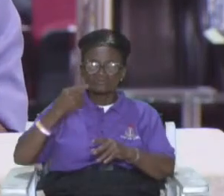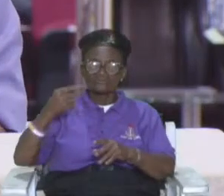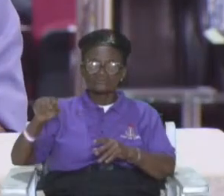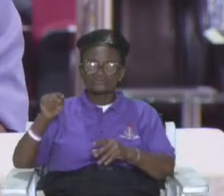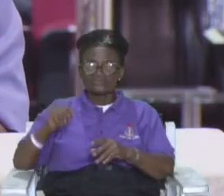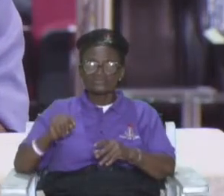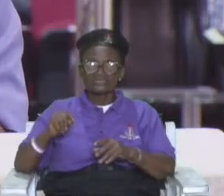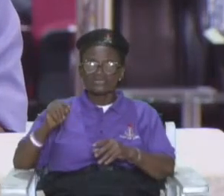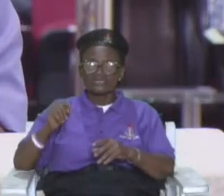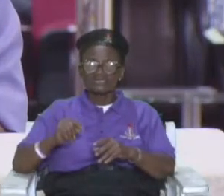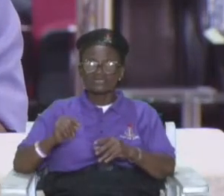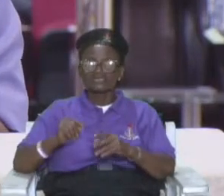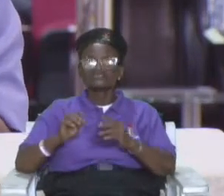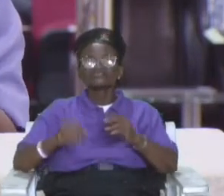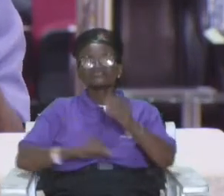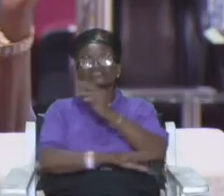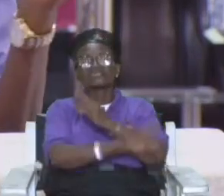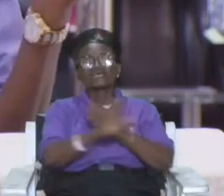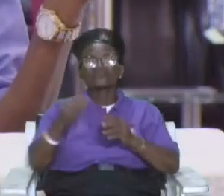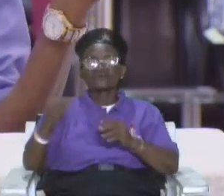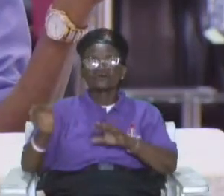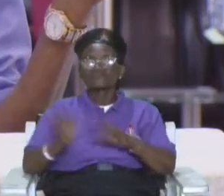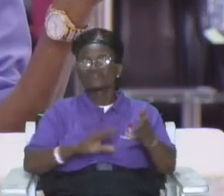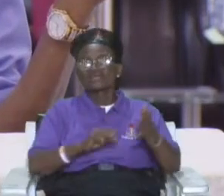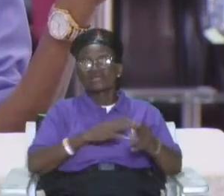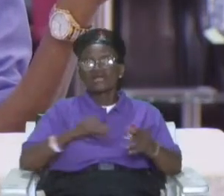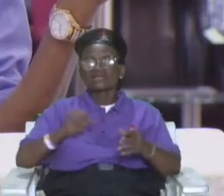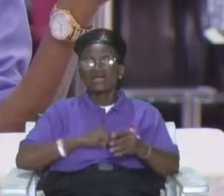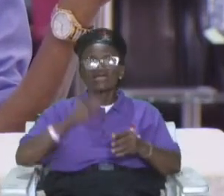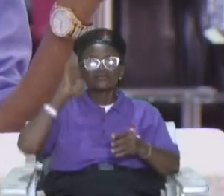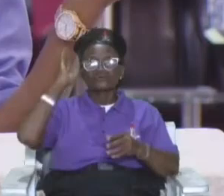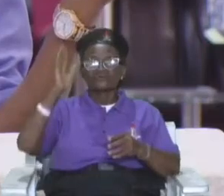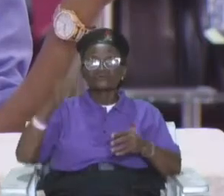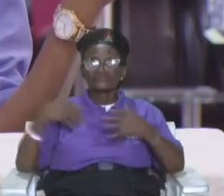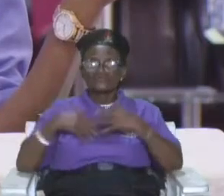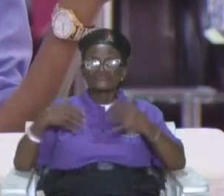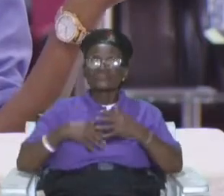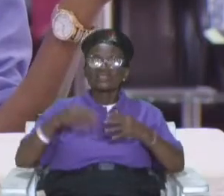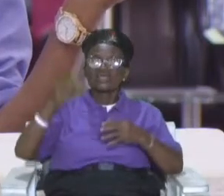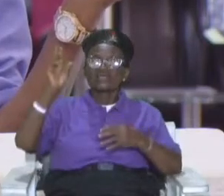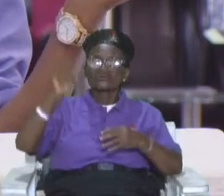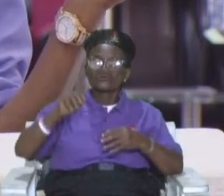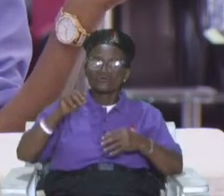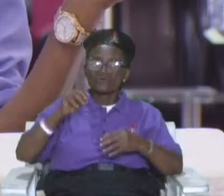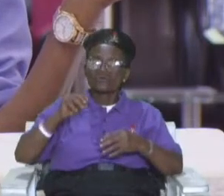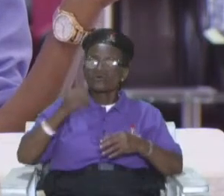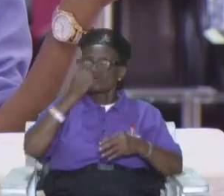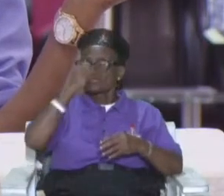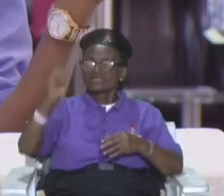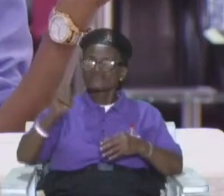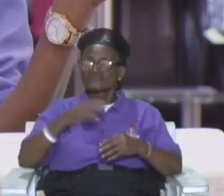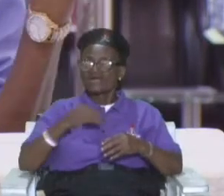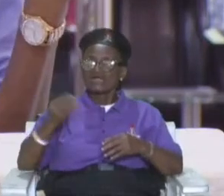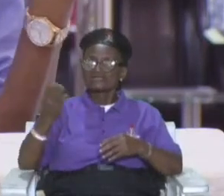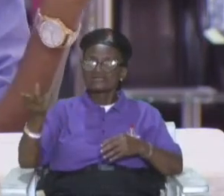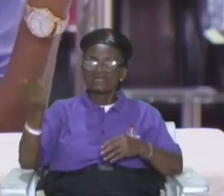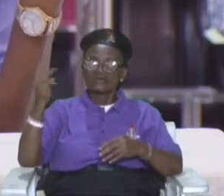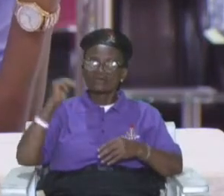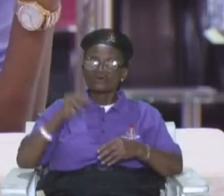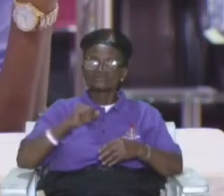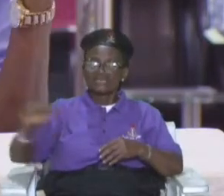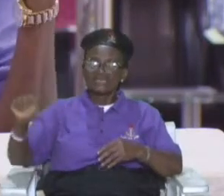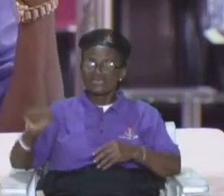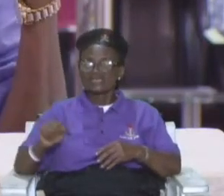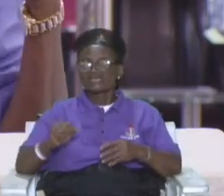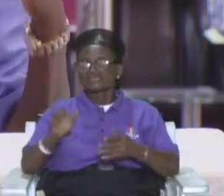by the way, oh, there was a song rendered by the mass choir about why